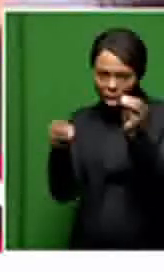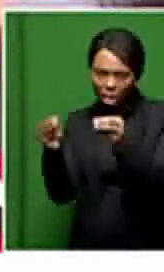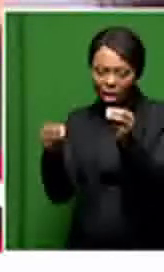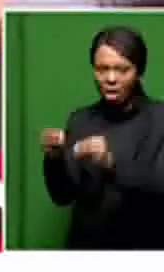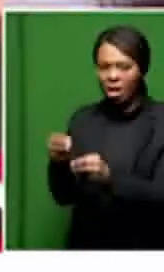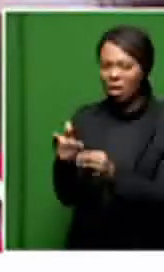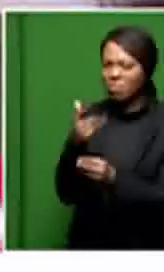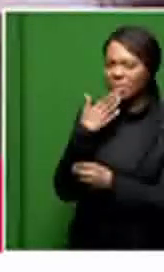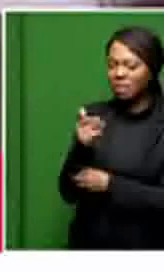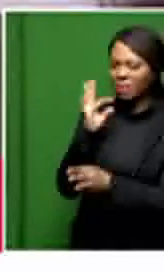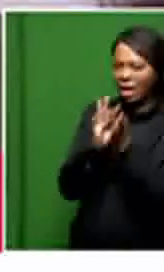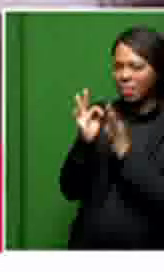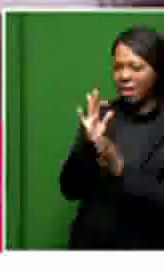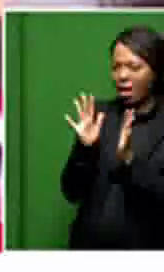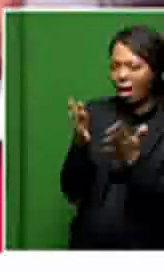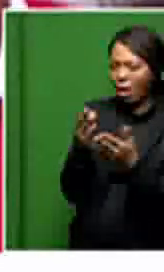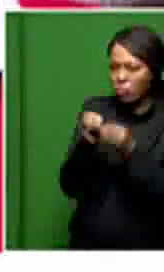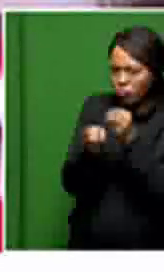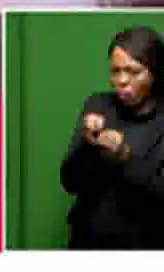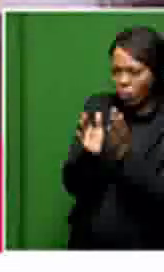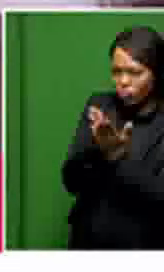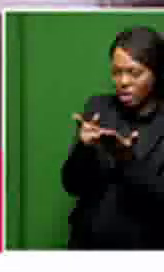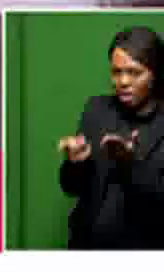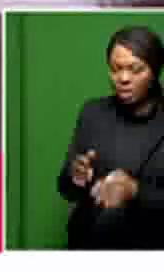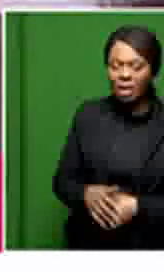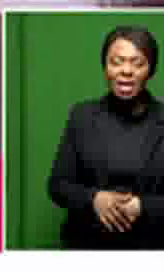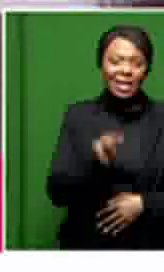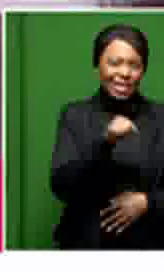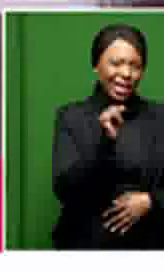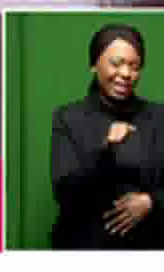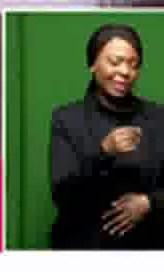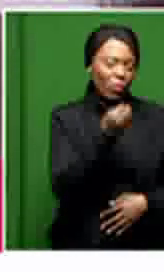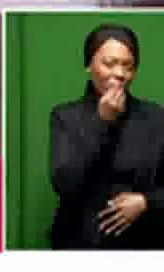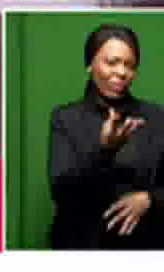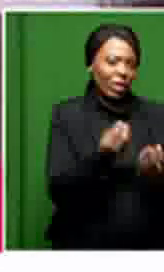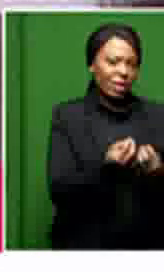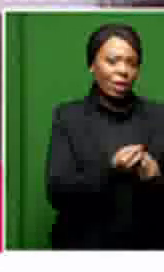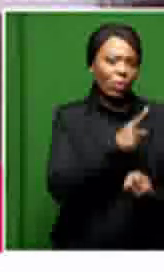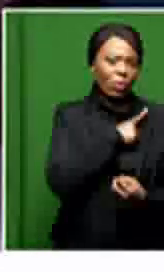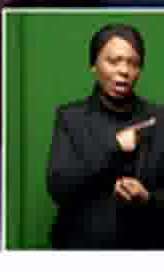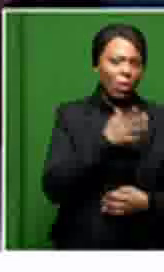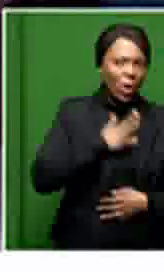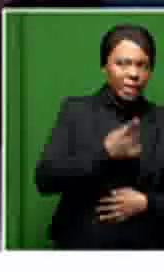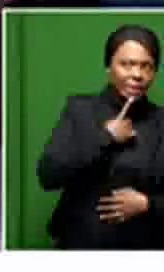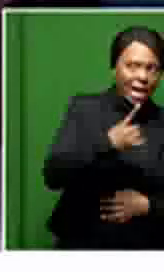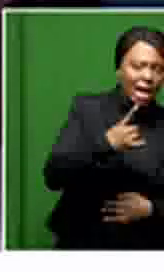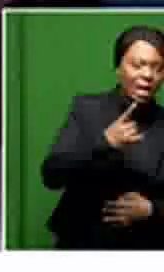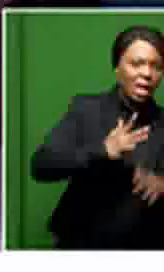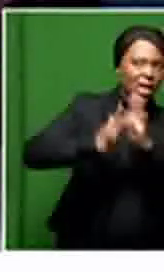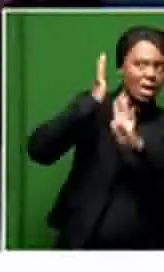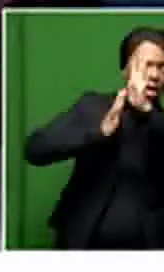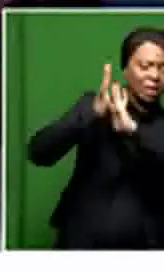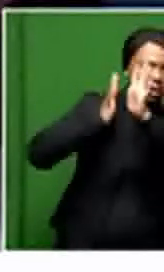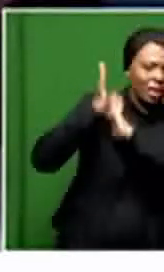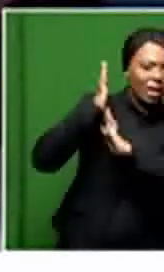like? Yes, and this is one of the things. We all want to write stories. We want to tell these histories. But in the absence